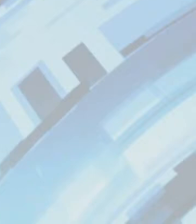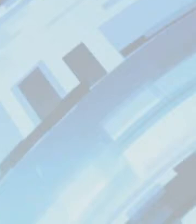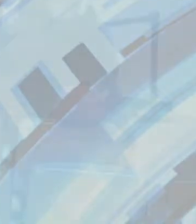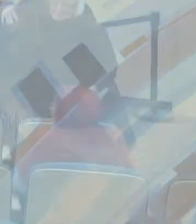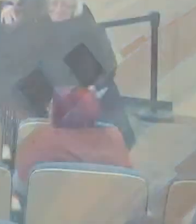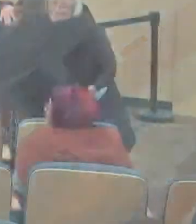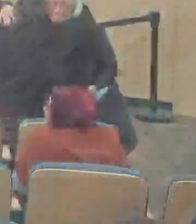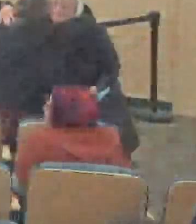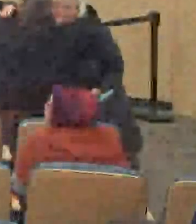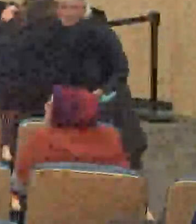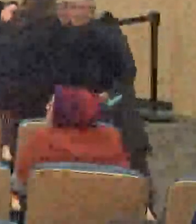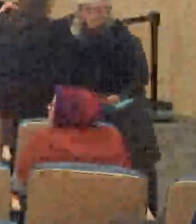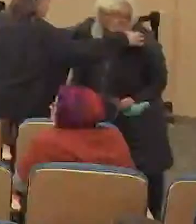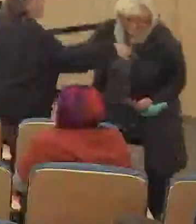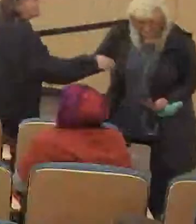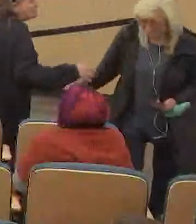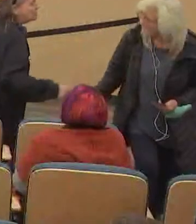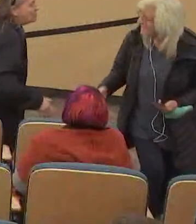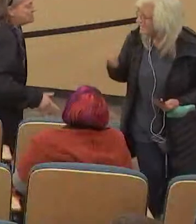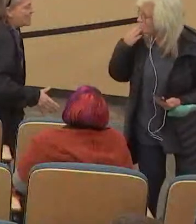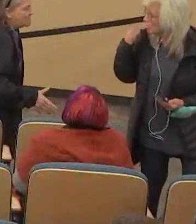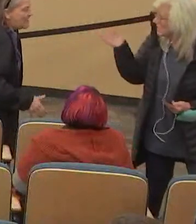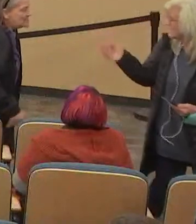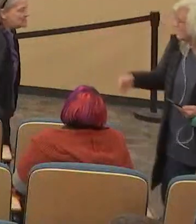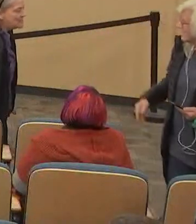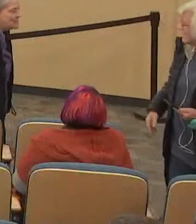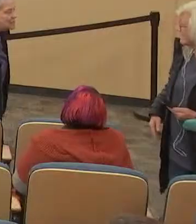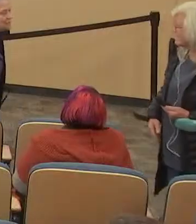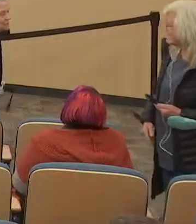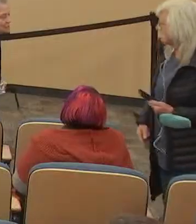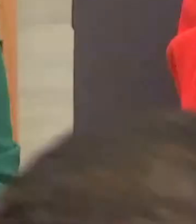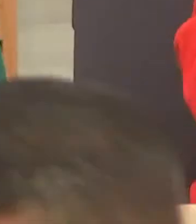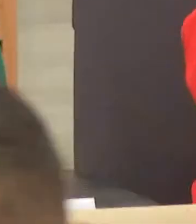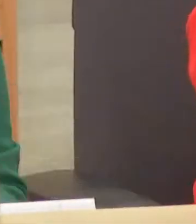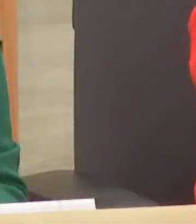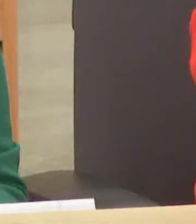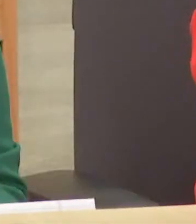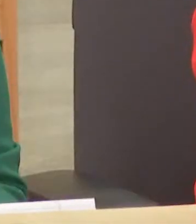All right, Ms. Binder, Mr. Gomez, if you guys could take your seats.